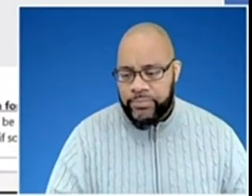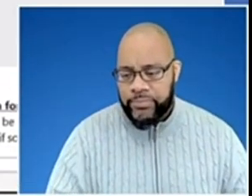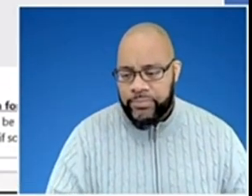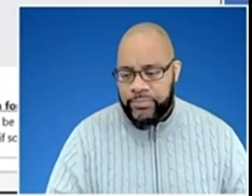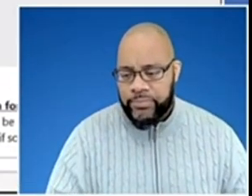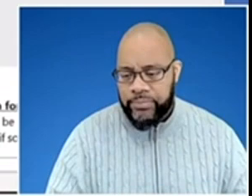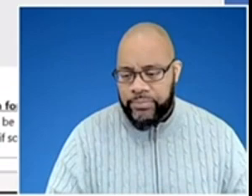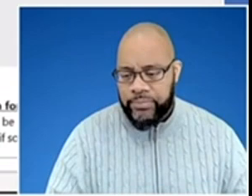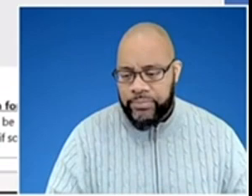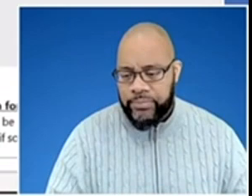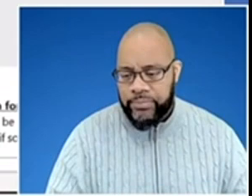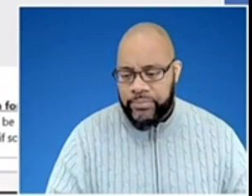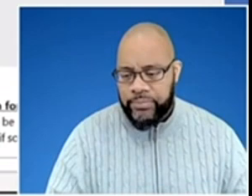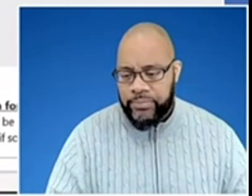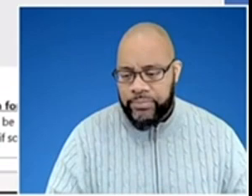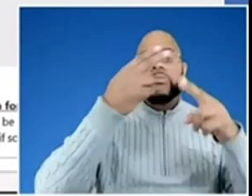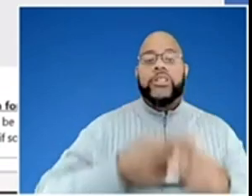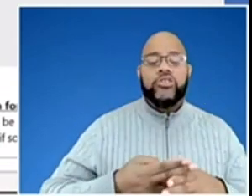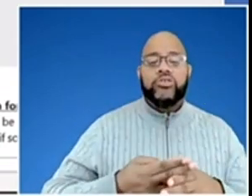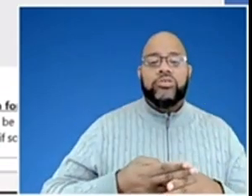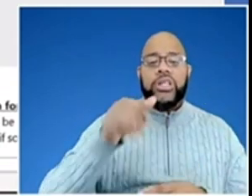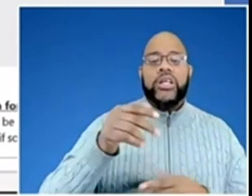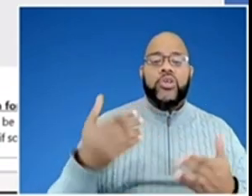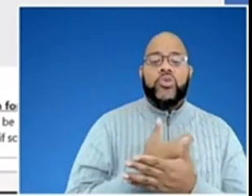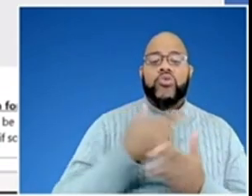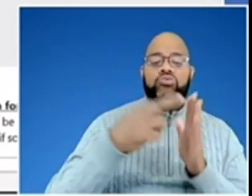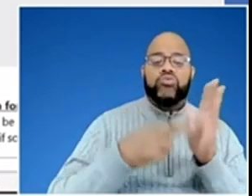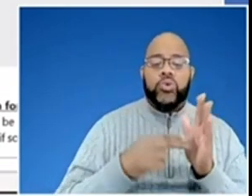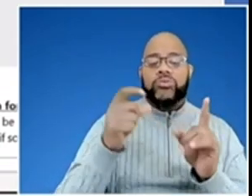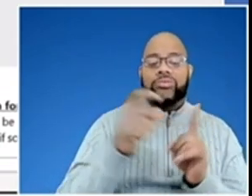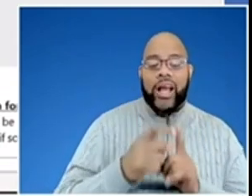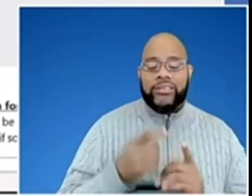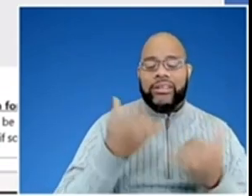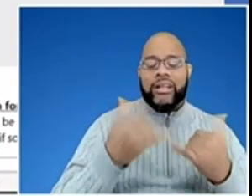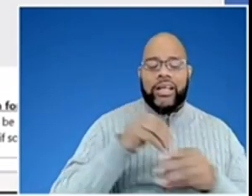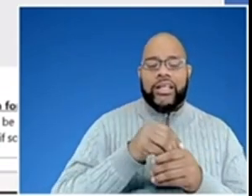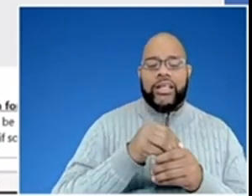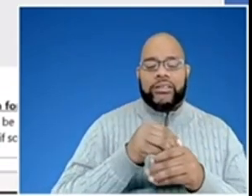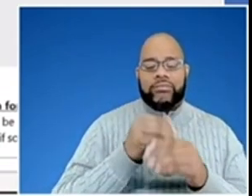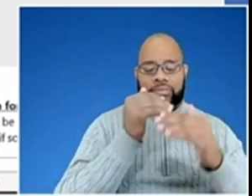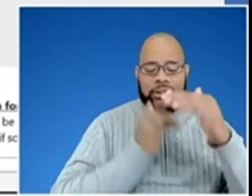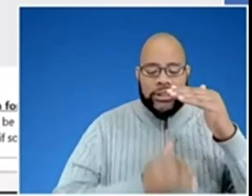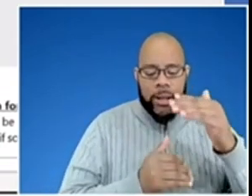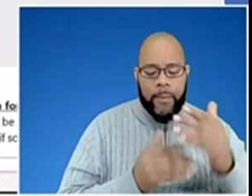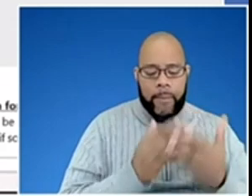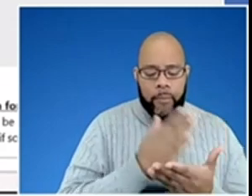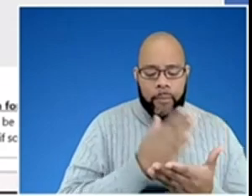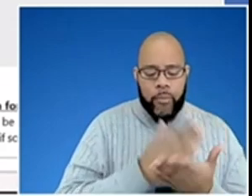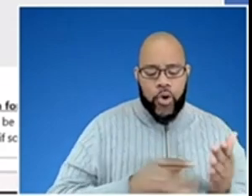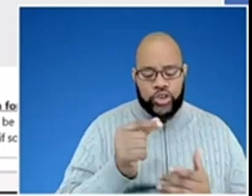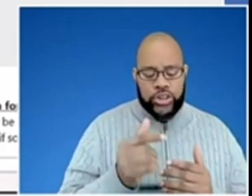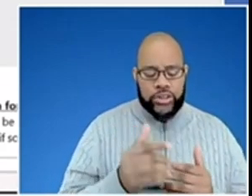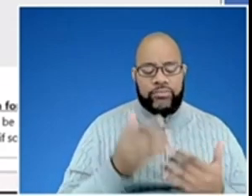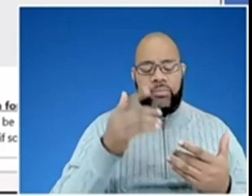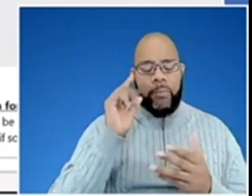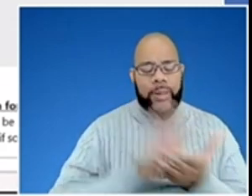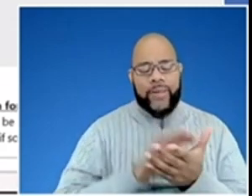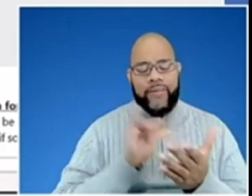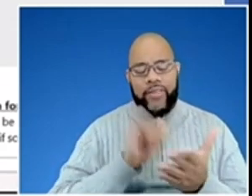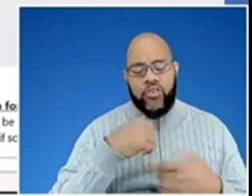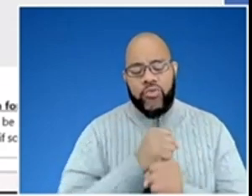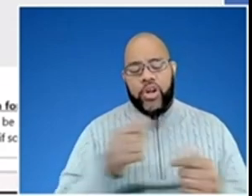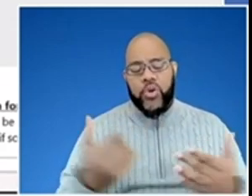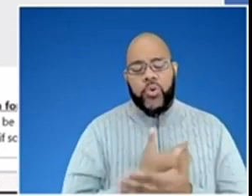As mentioned, new proposed regulatory text is now in subpart G. We believed that creating a new section